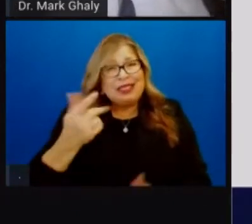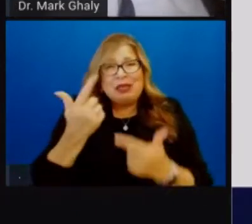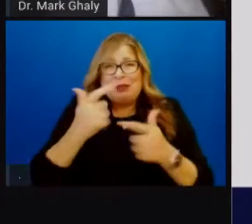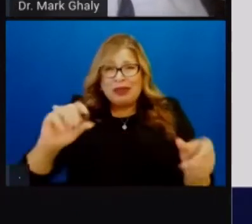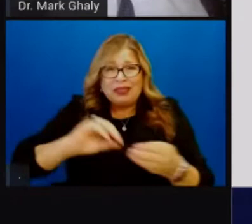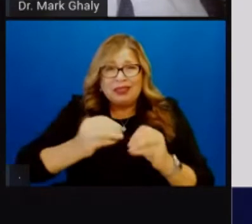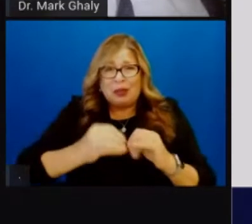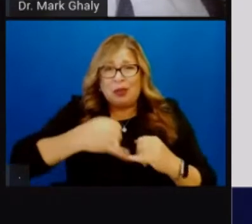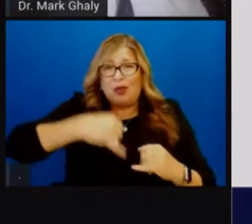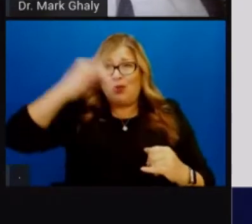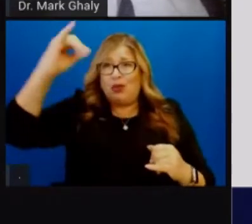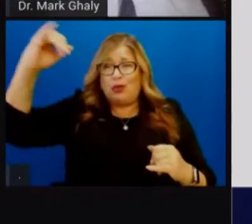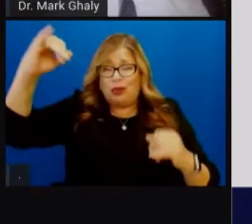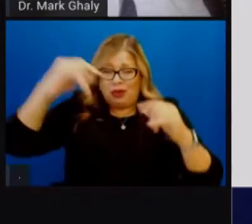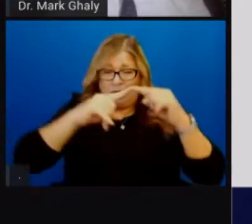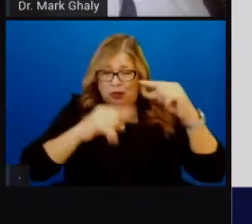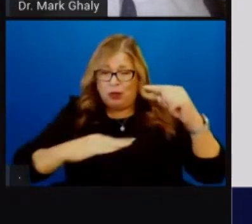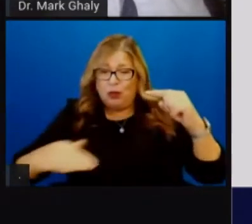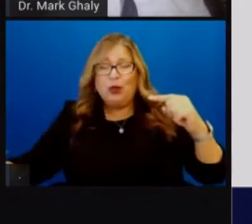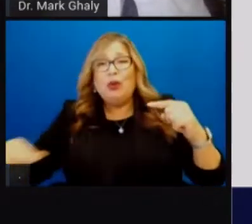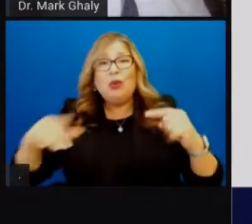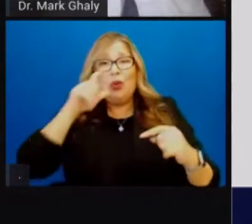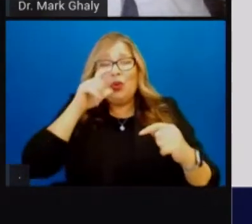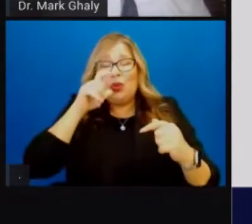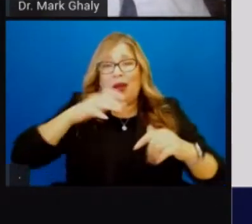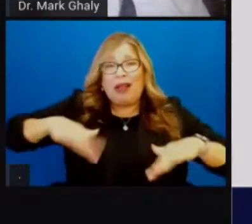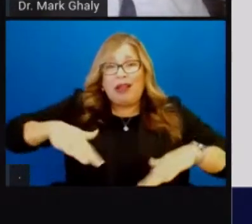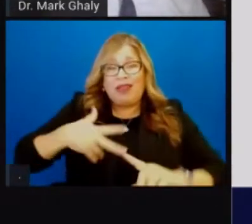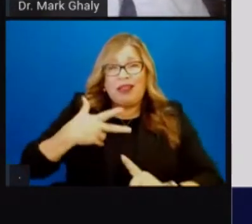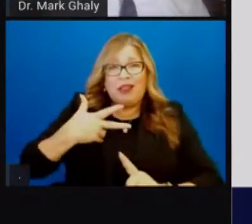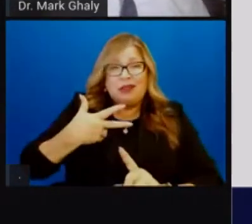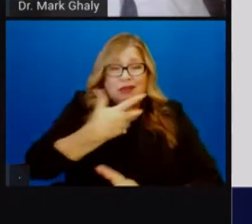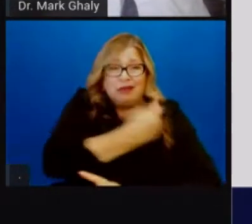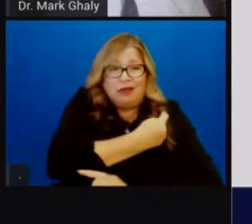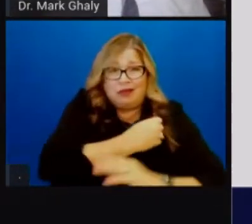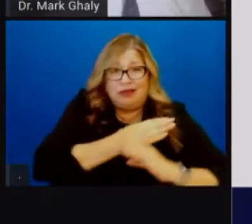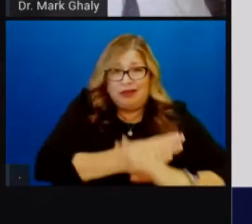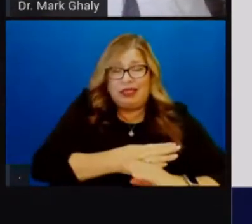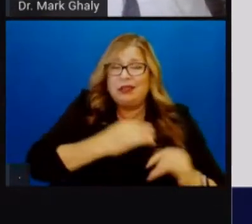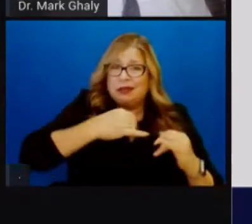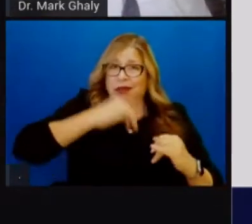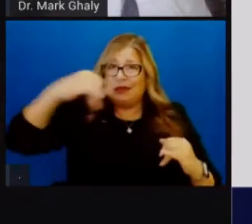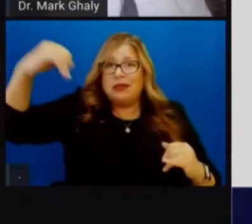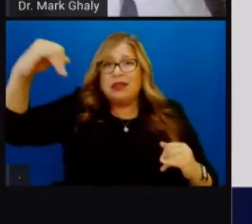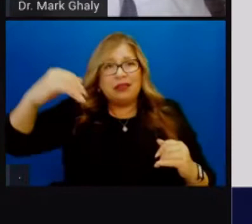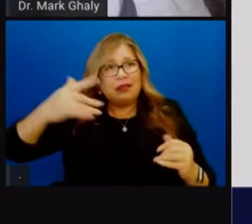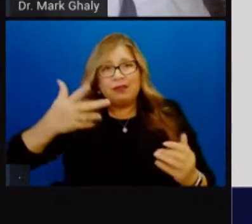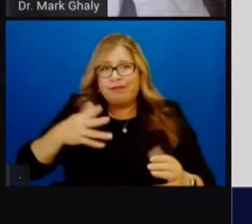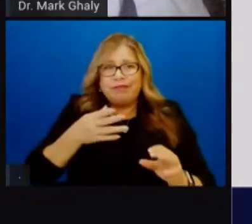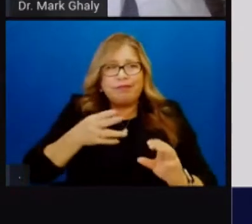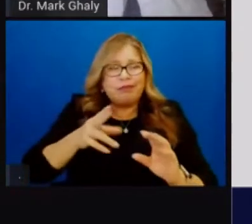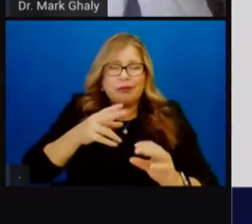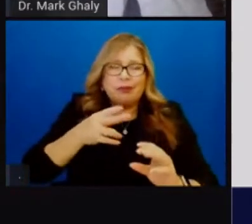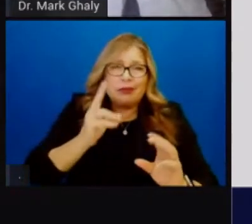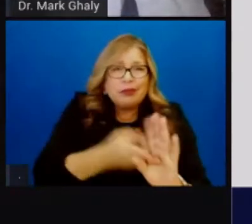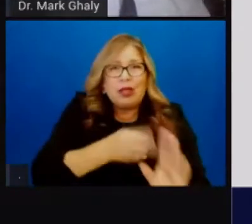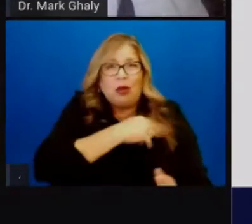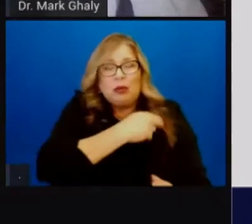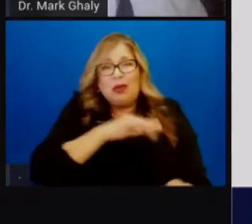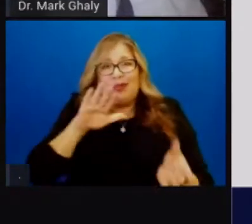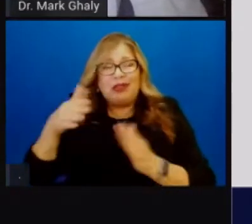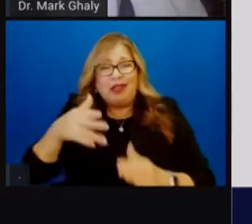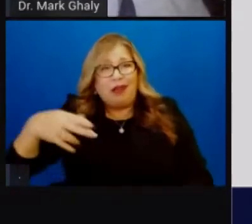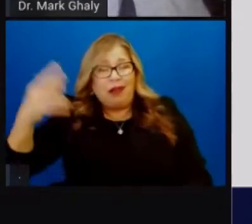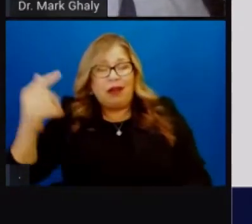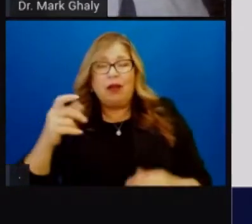unvaccinated and the vaccinated that continues, despite conversations about, well, they don't do as much during Omicron than they did